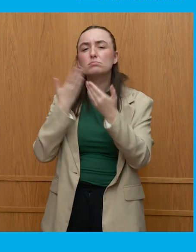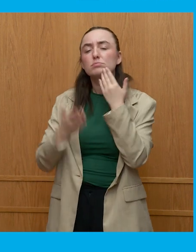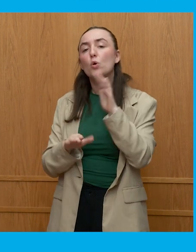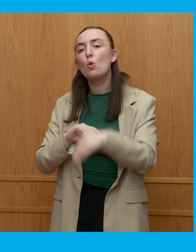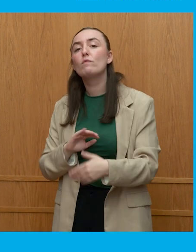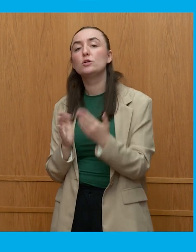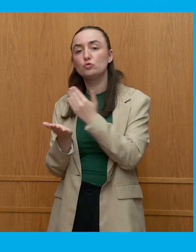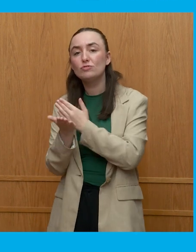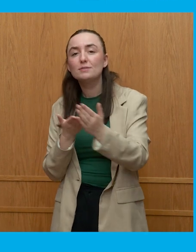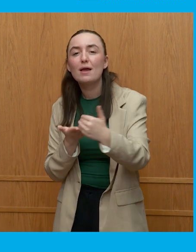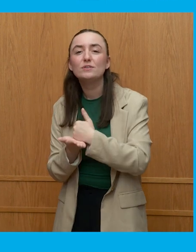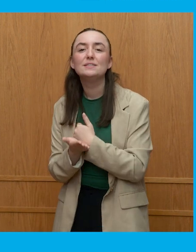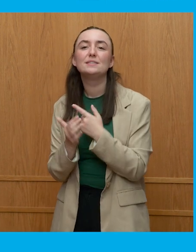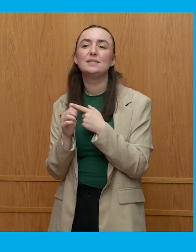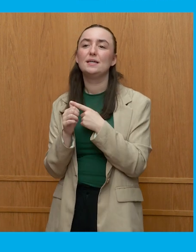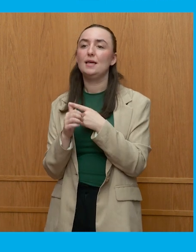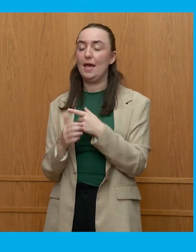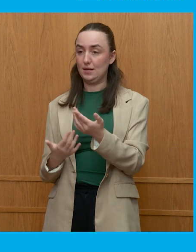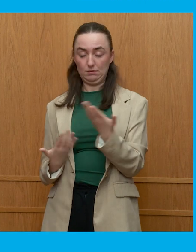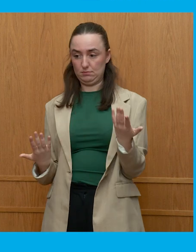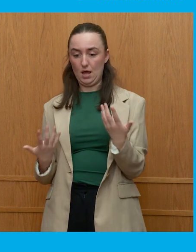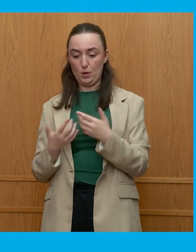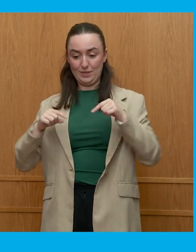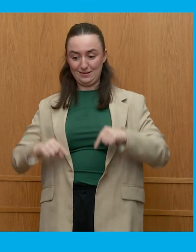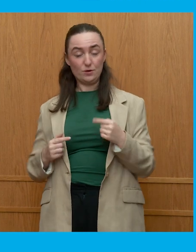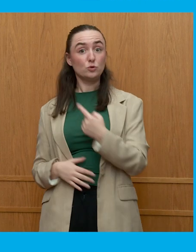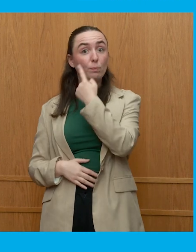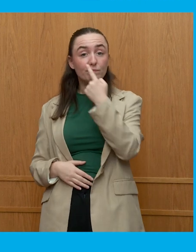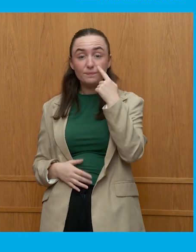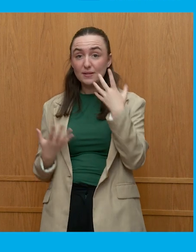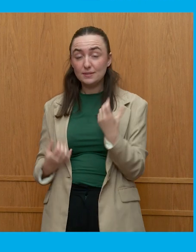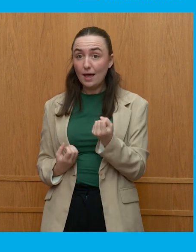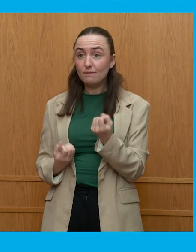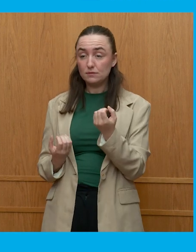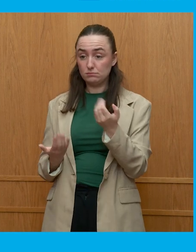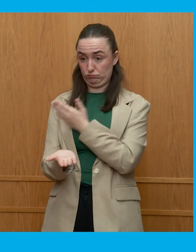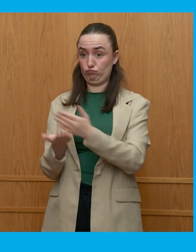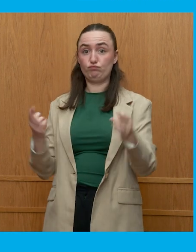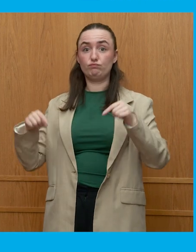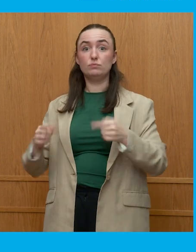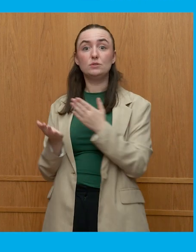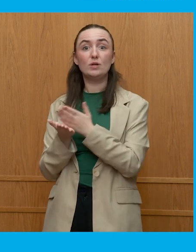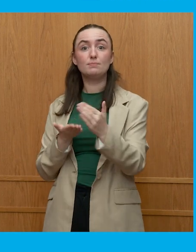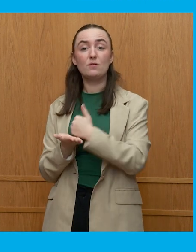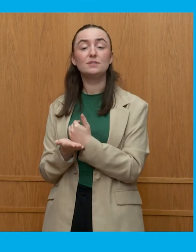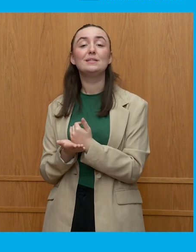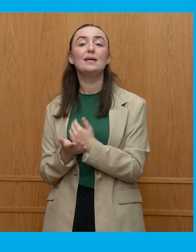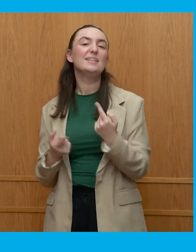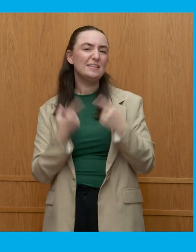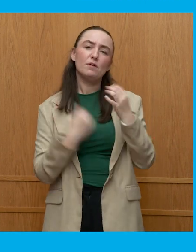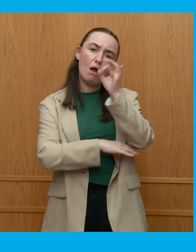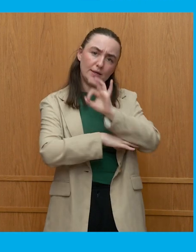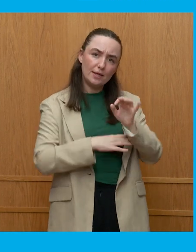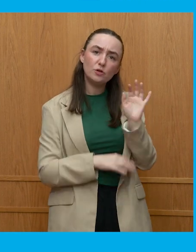and the obvious sense of transparency as opposed to the, you know, the deeper sense of what that might be in architectural terms as well